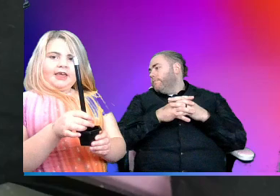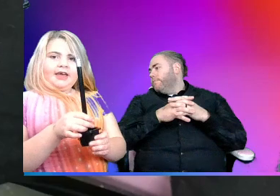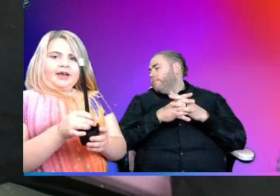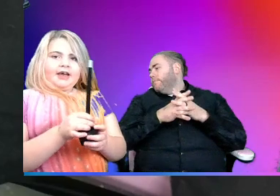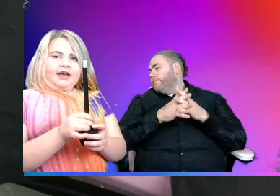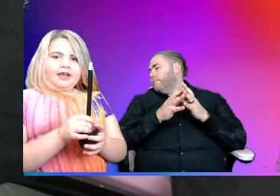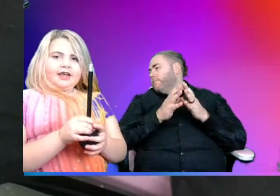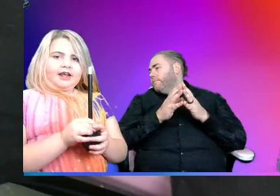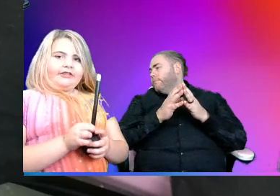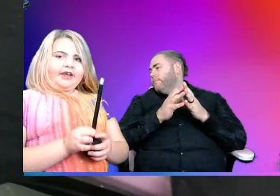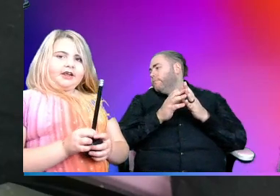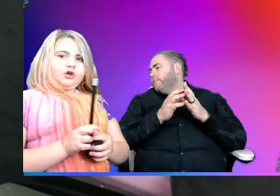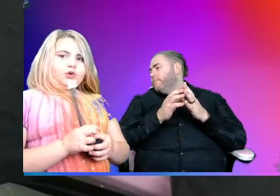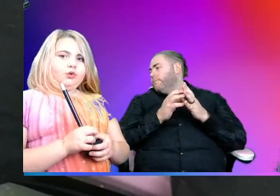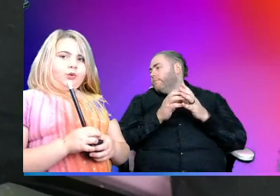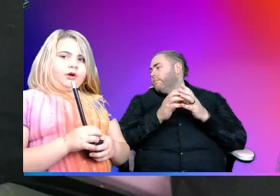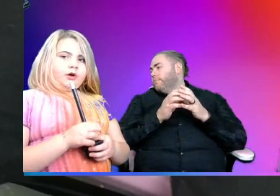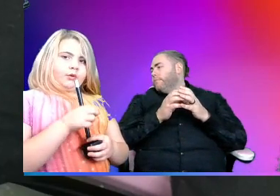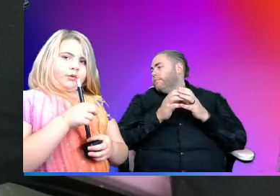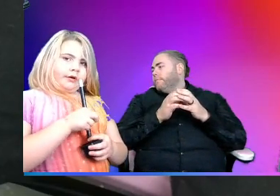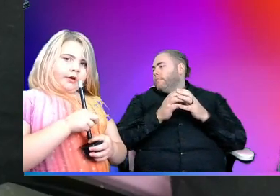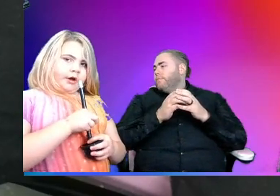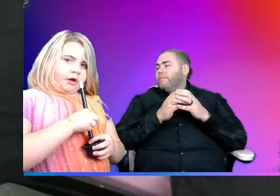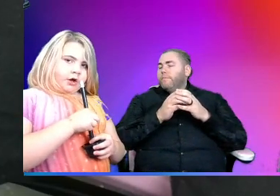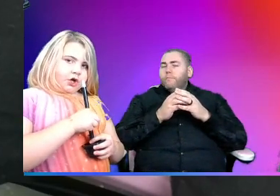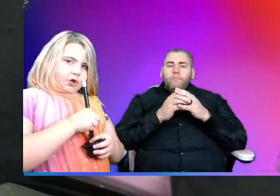this, and then you